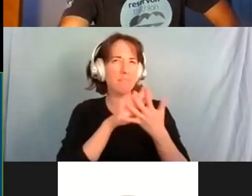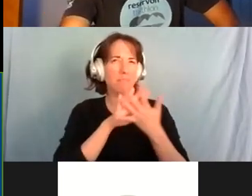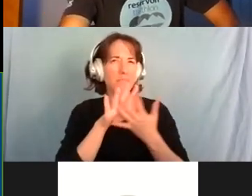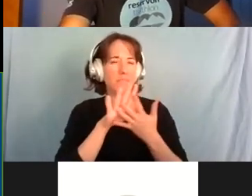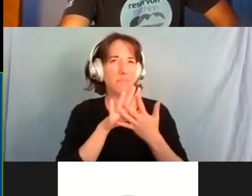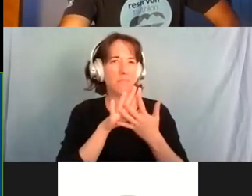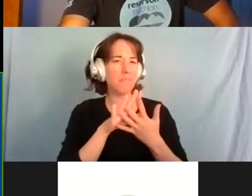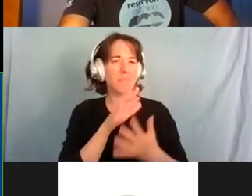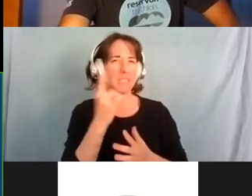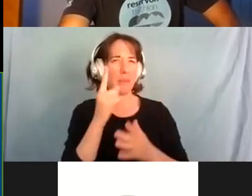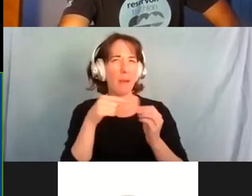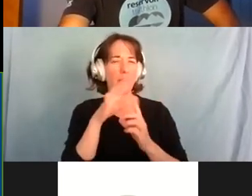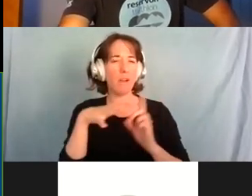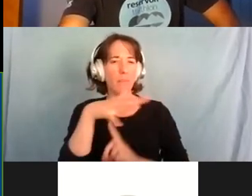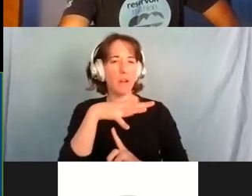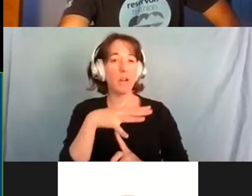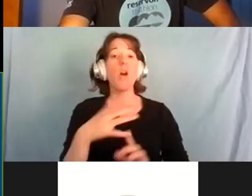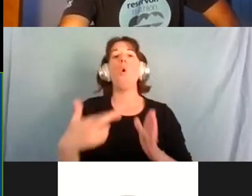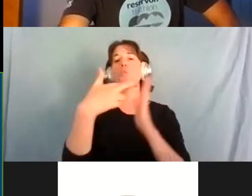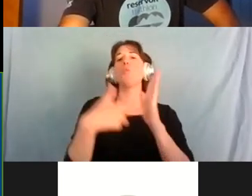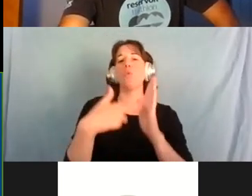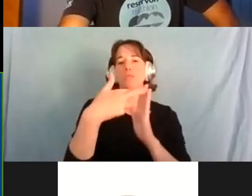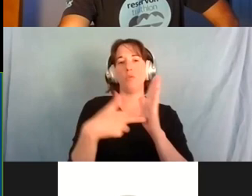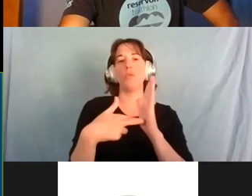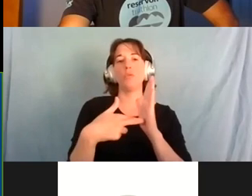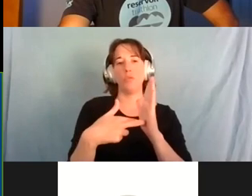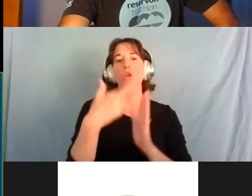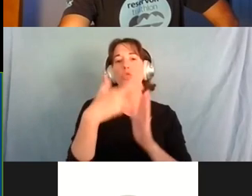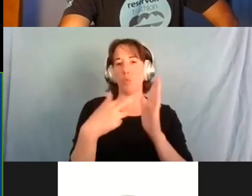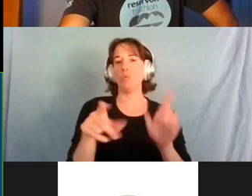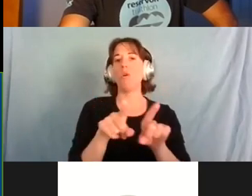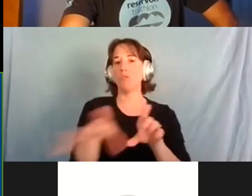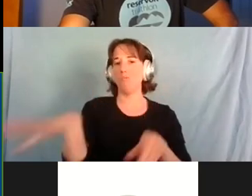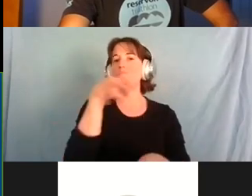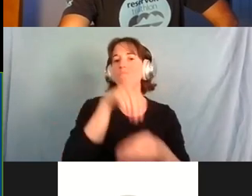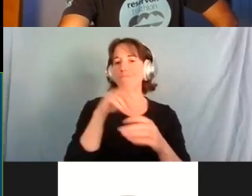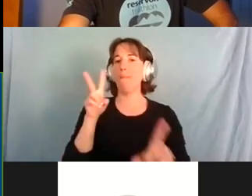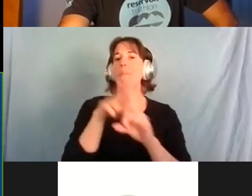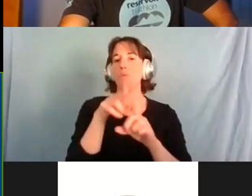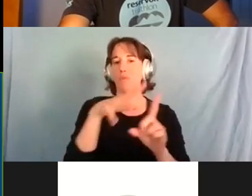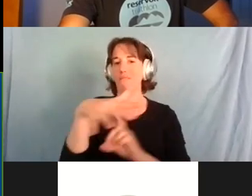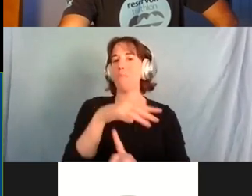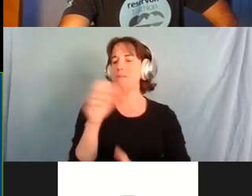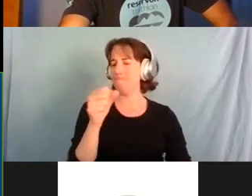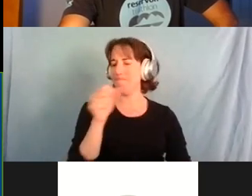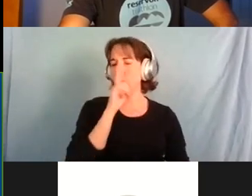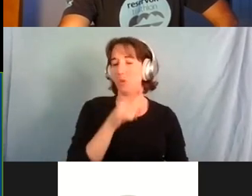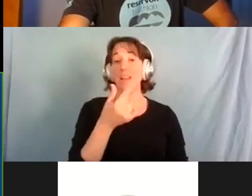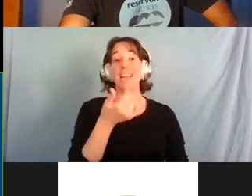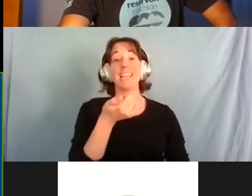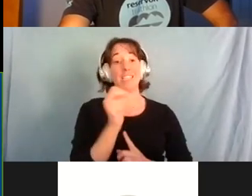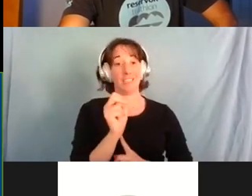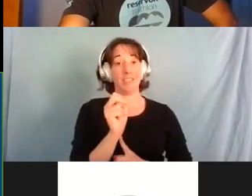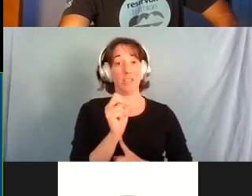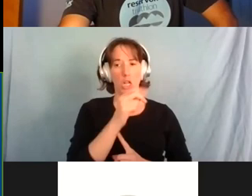Yes, the rules of the game are definitely a part of the environment. So sure. Looks like Gaston gave a few